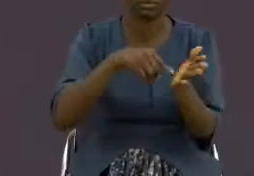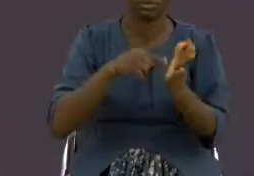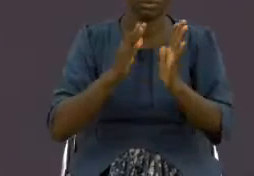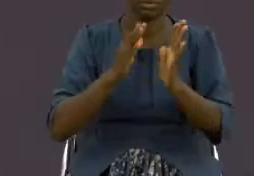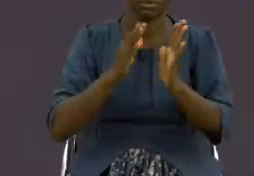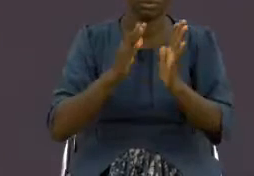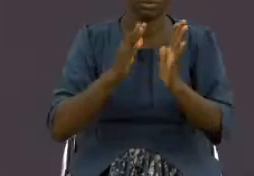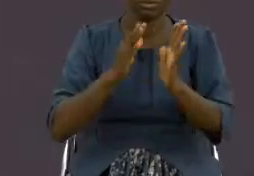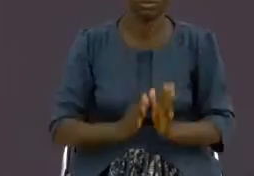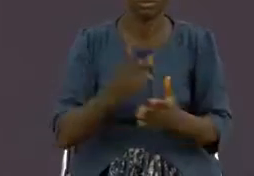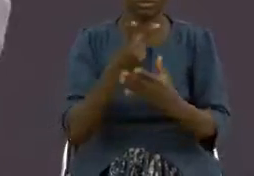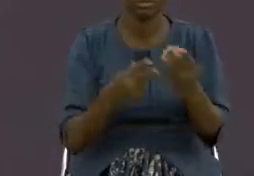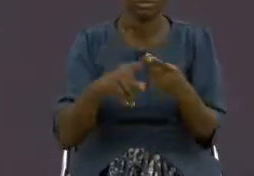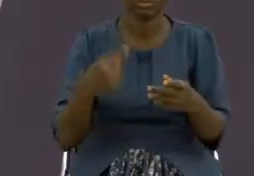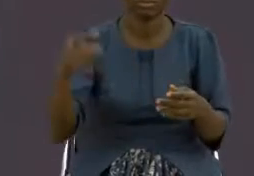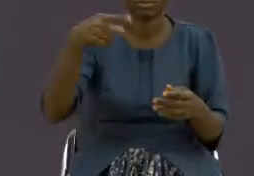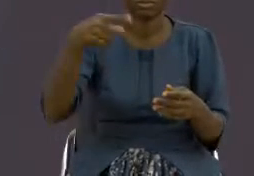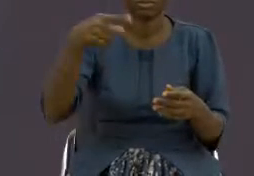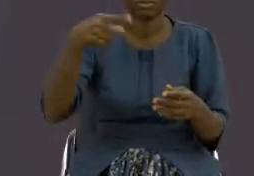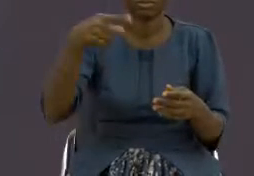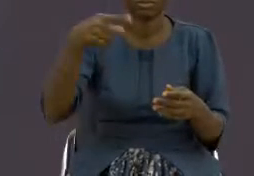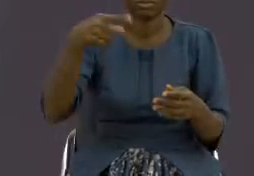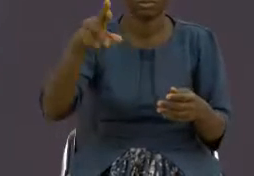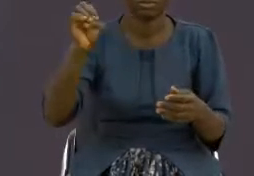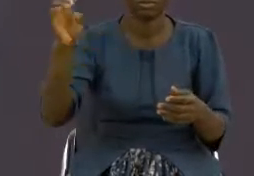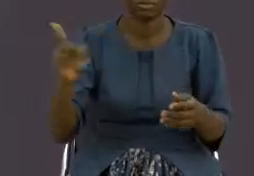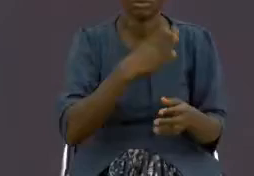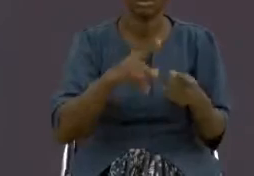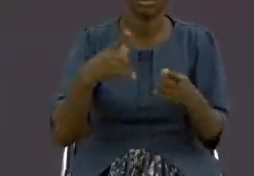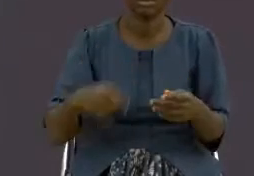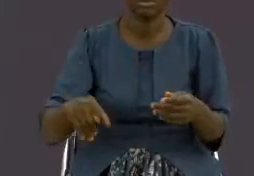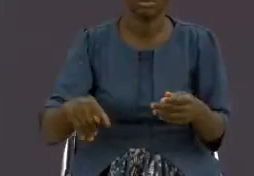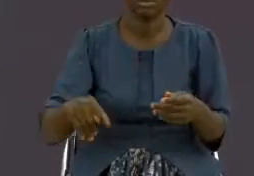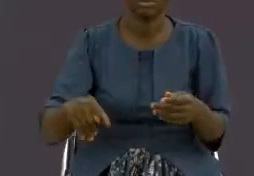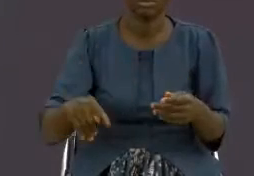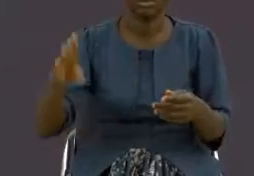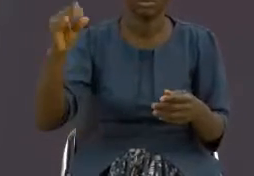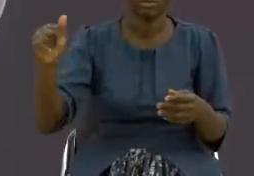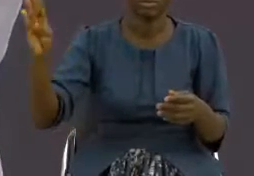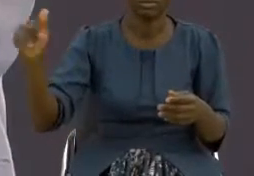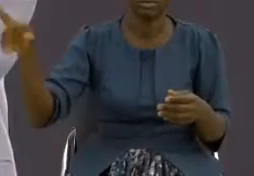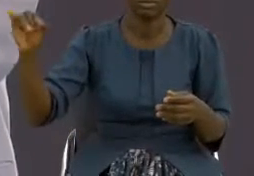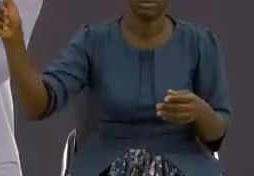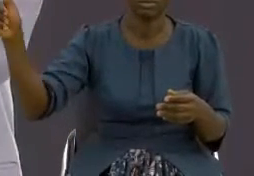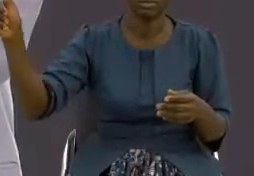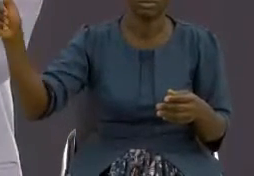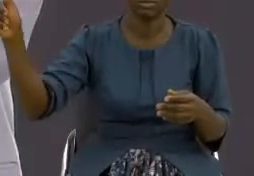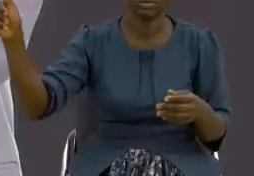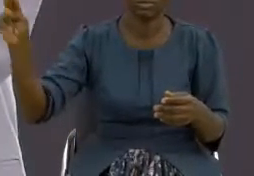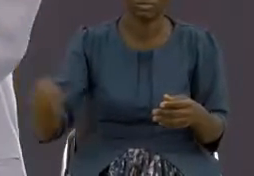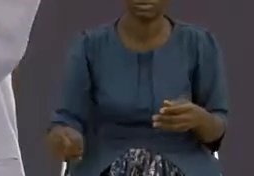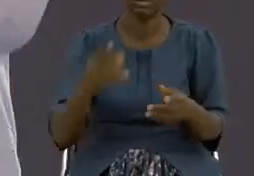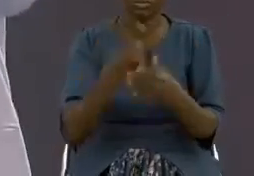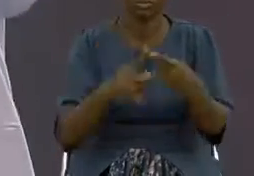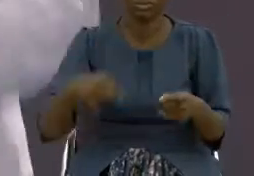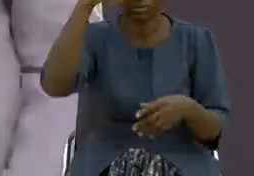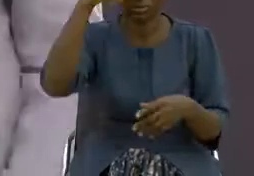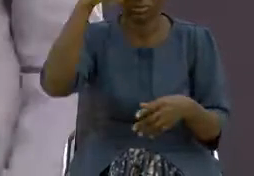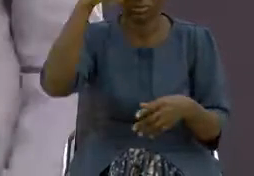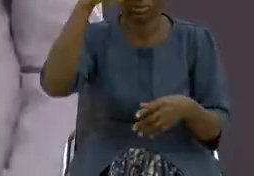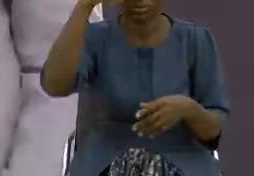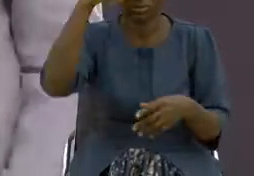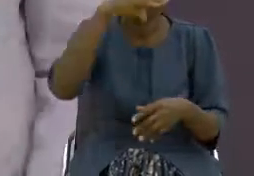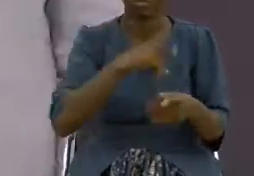barbarians, both to the wise and to the unwise. Then in verse 15,